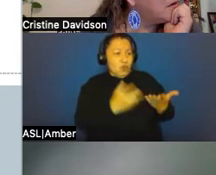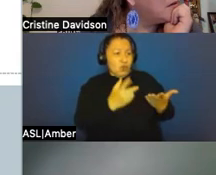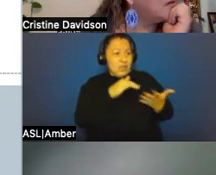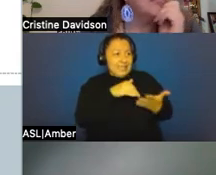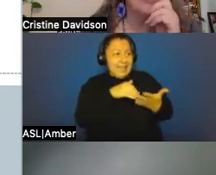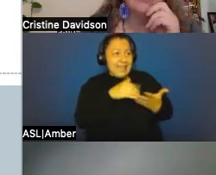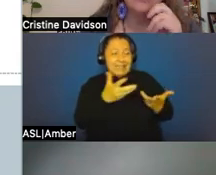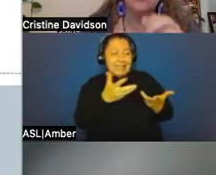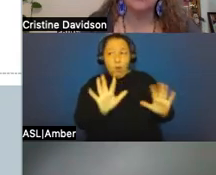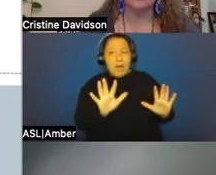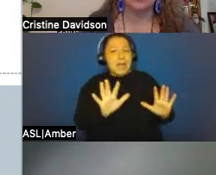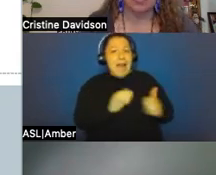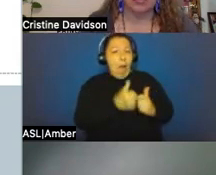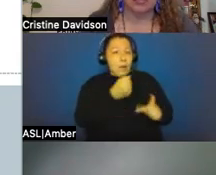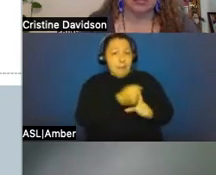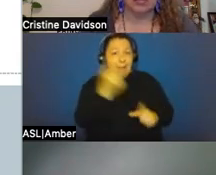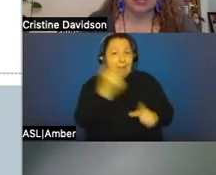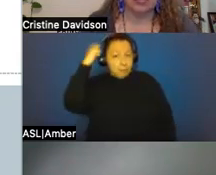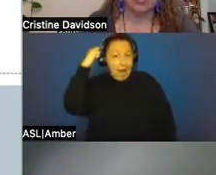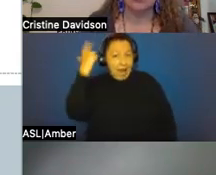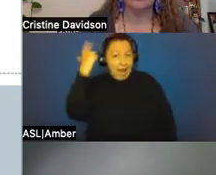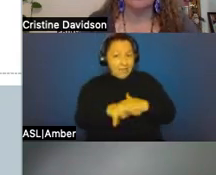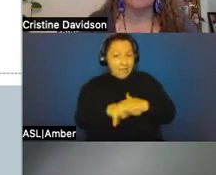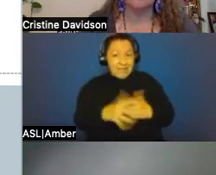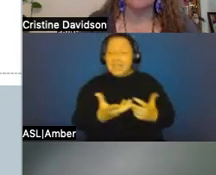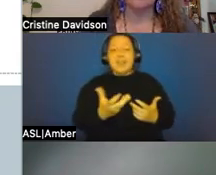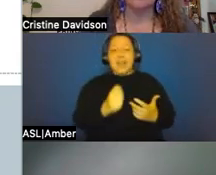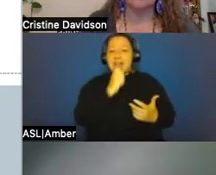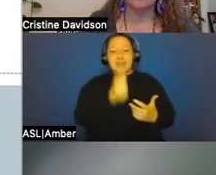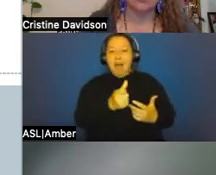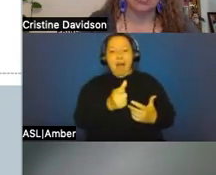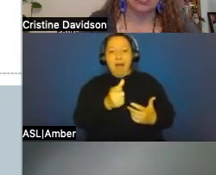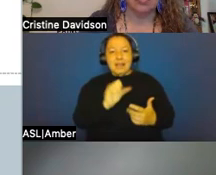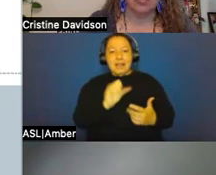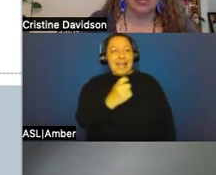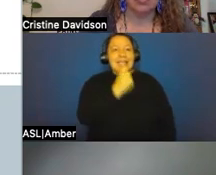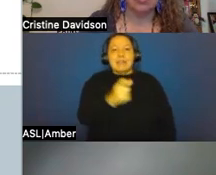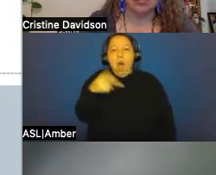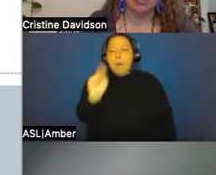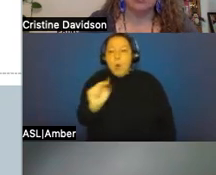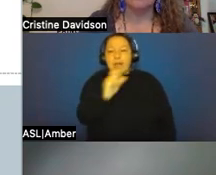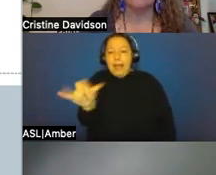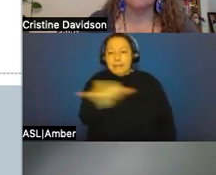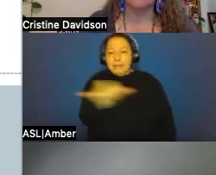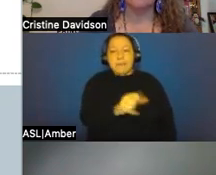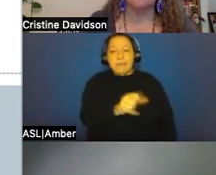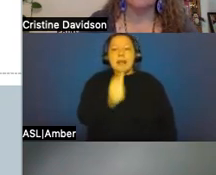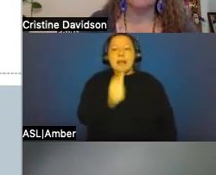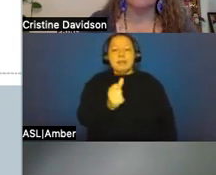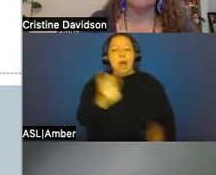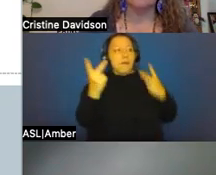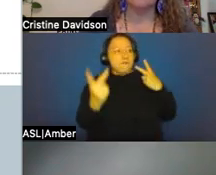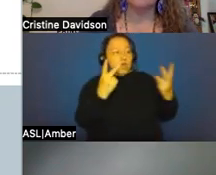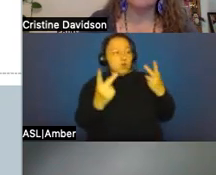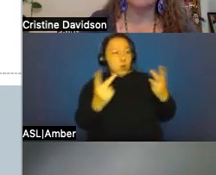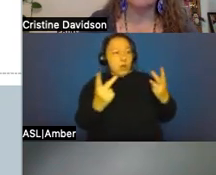that's why I say that sex is not porn. And it is not visually capturing what the actual like act of sex is.